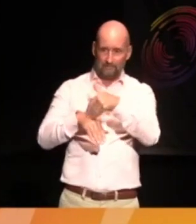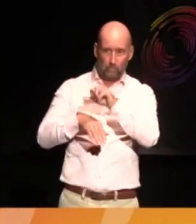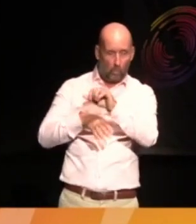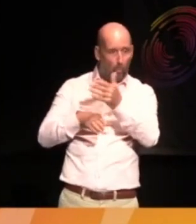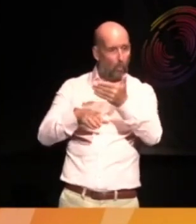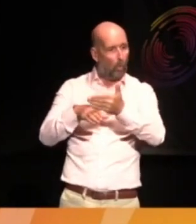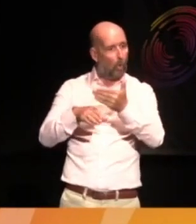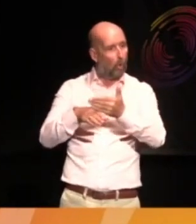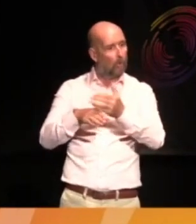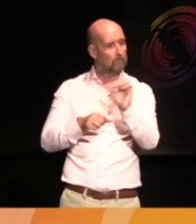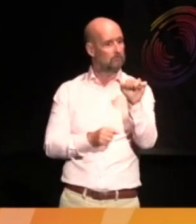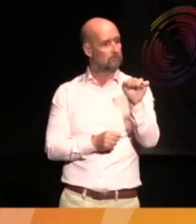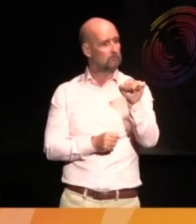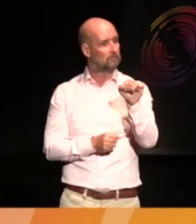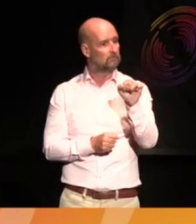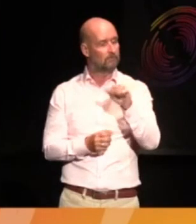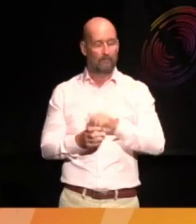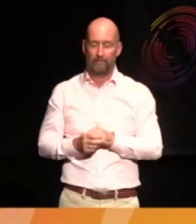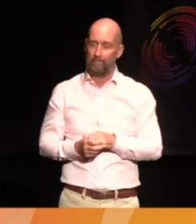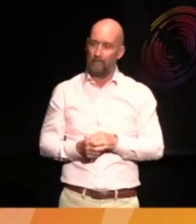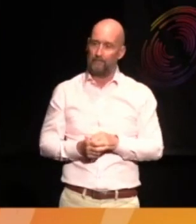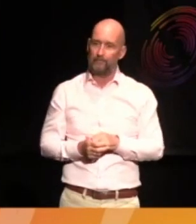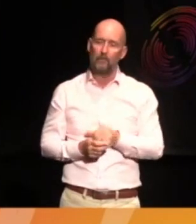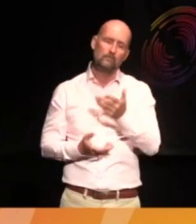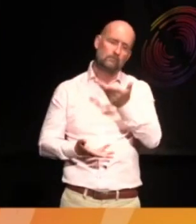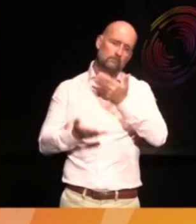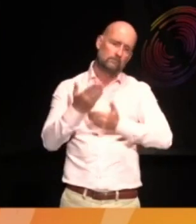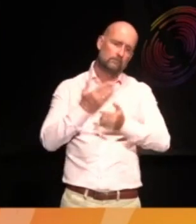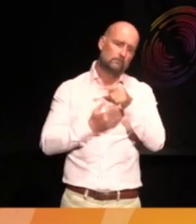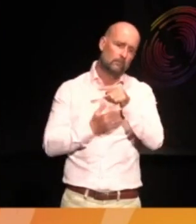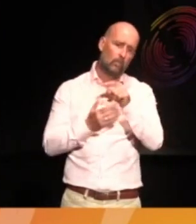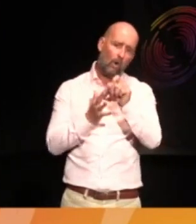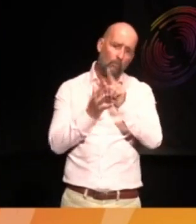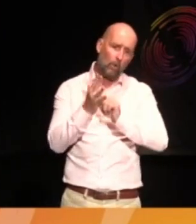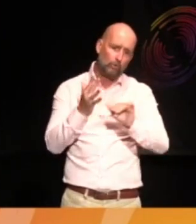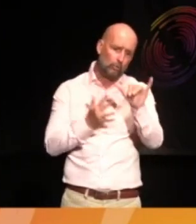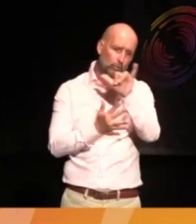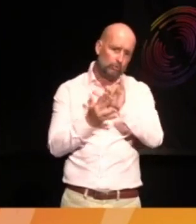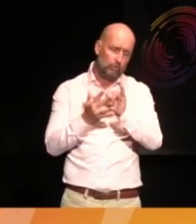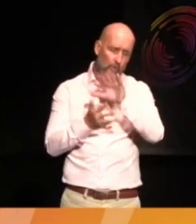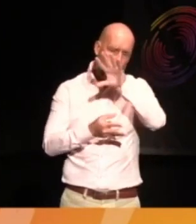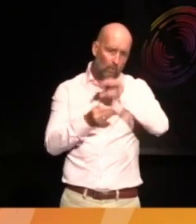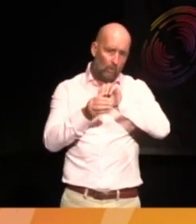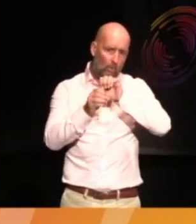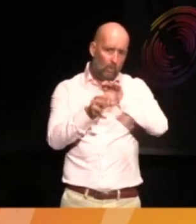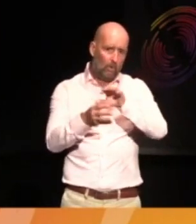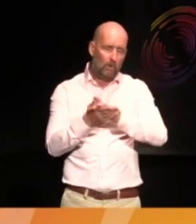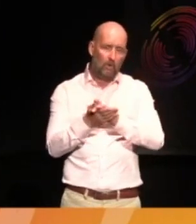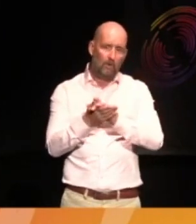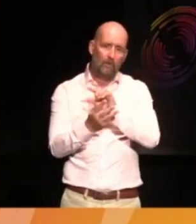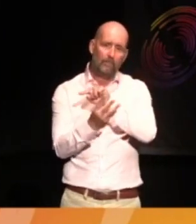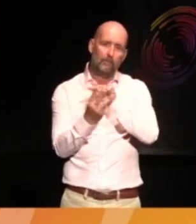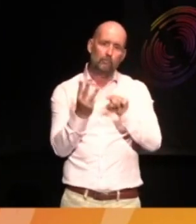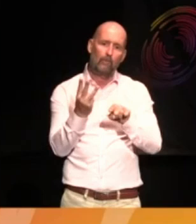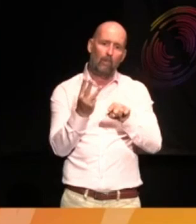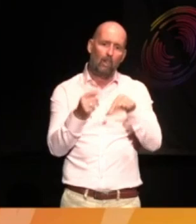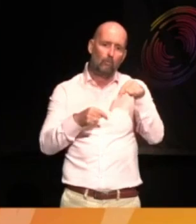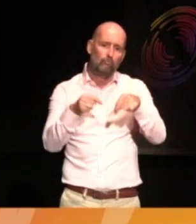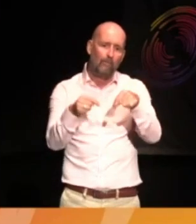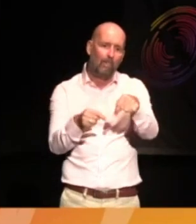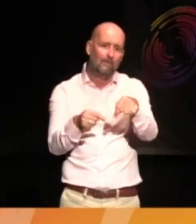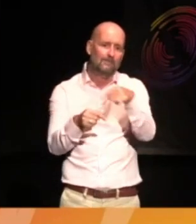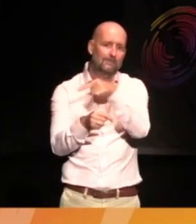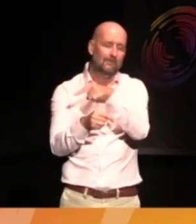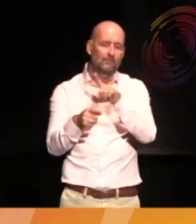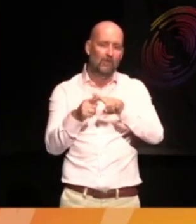your work more broadly. Can you tell us about a project that typifies your work with the Triple Cripples in changing cultural attitudes and